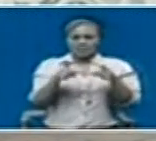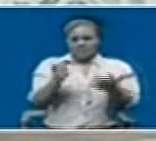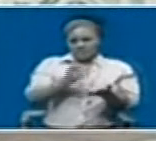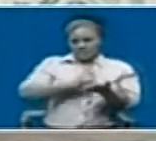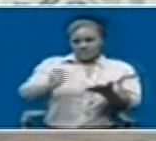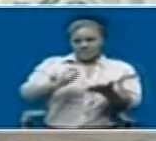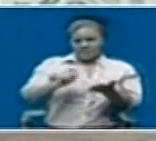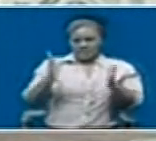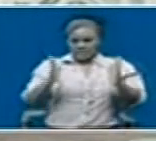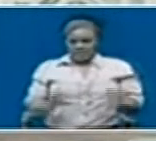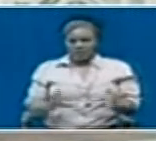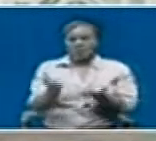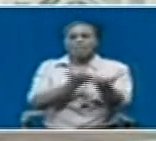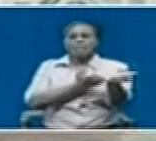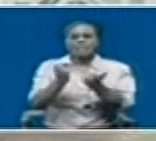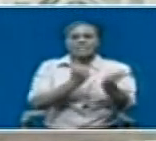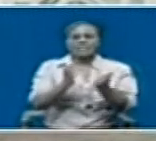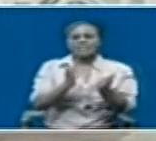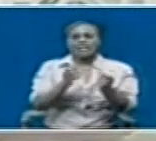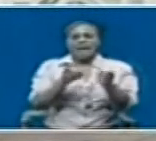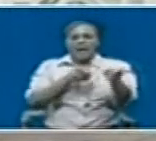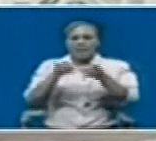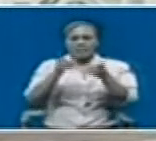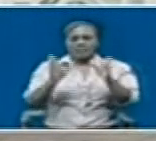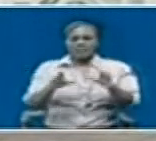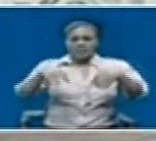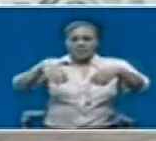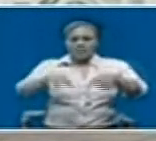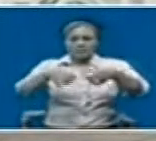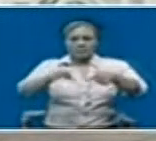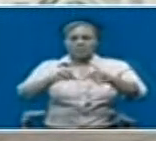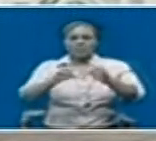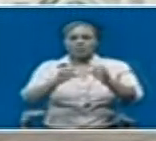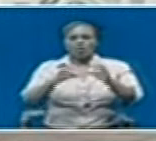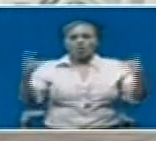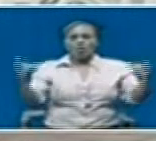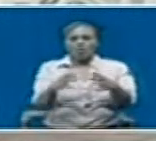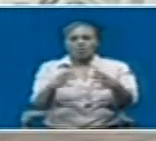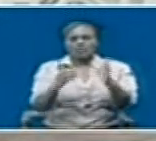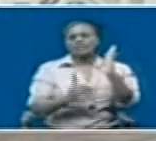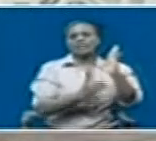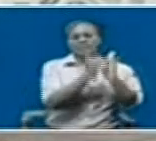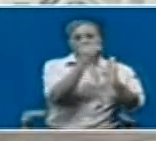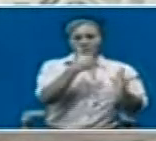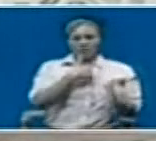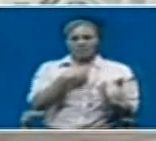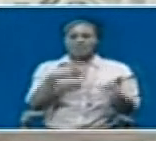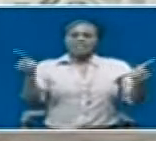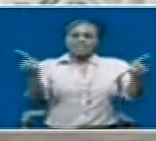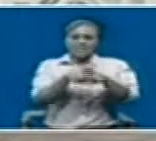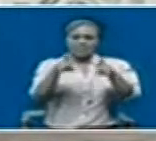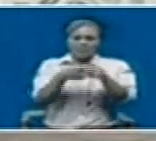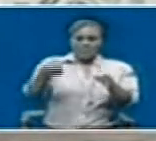and business administration, a diploma in community development. I have also